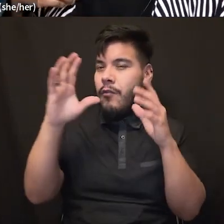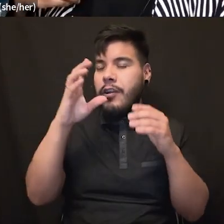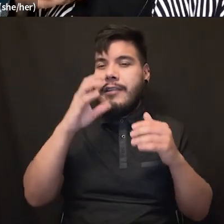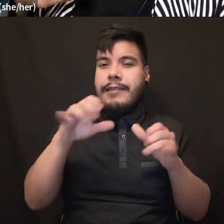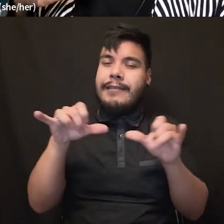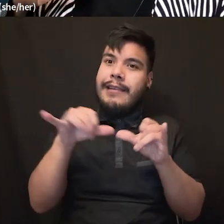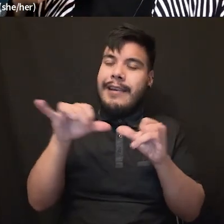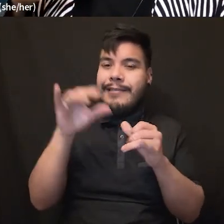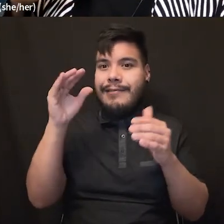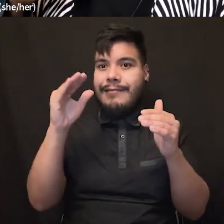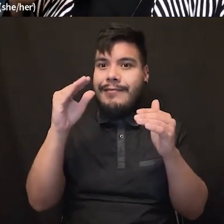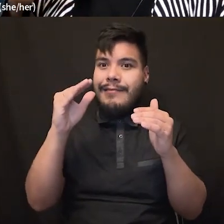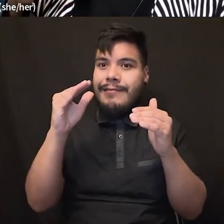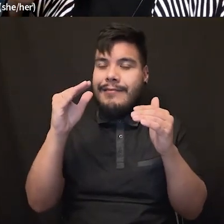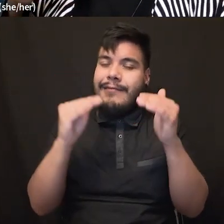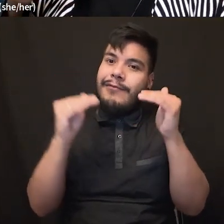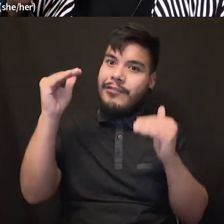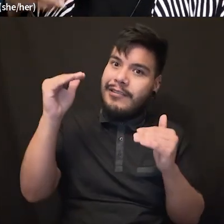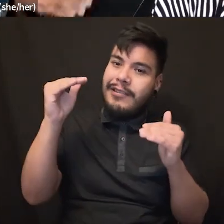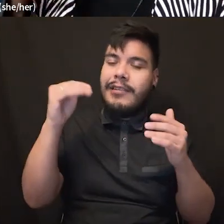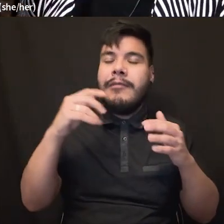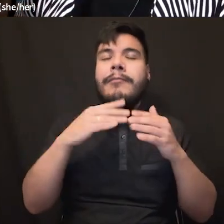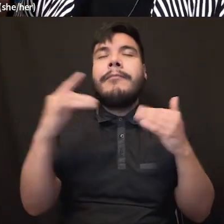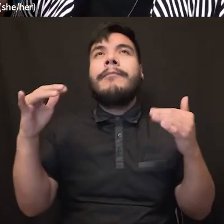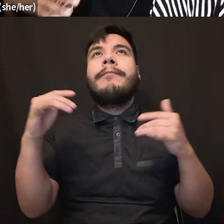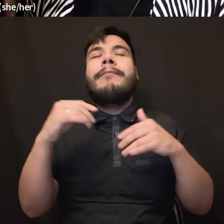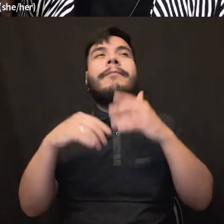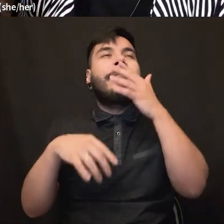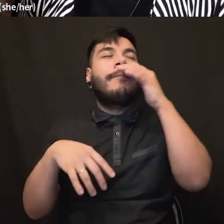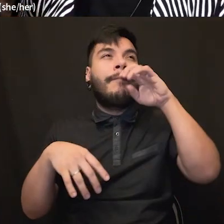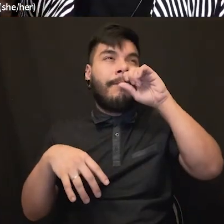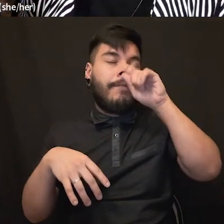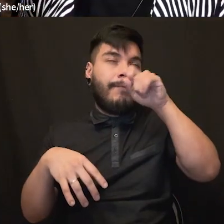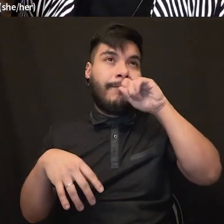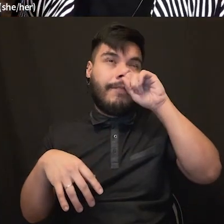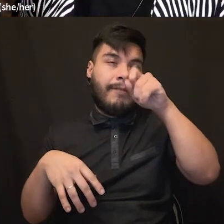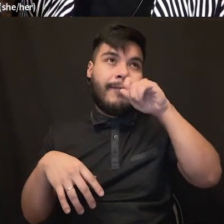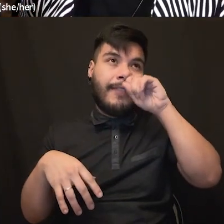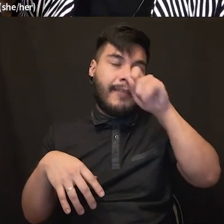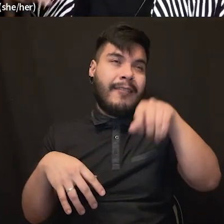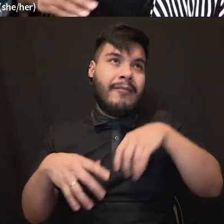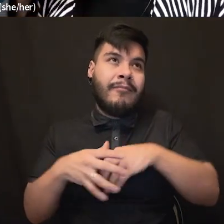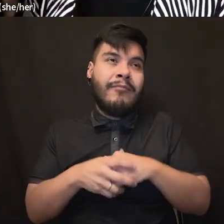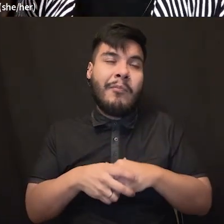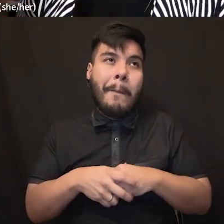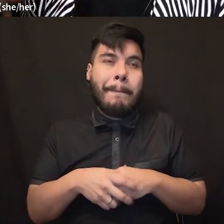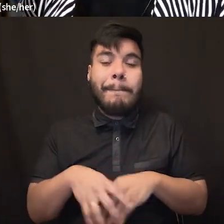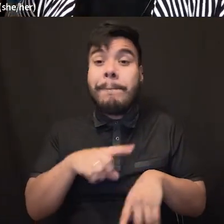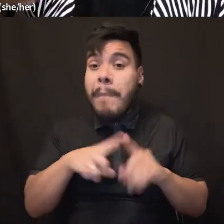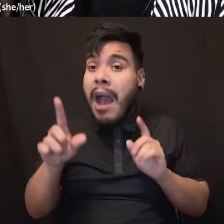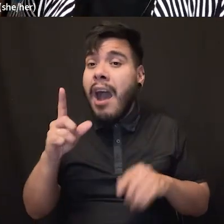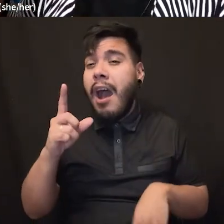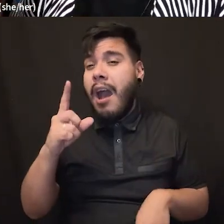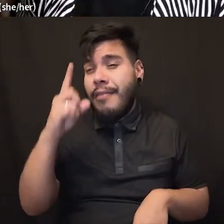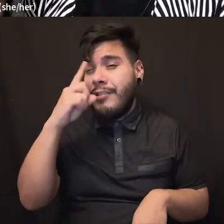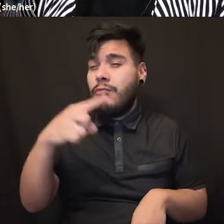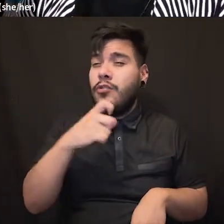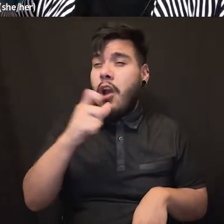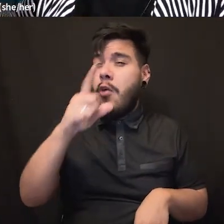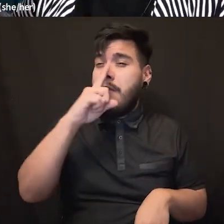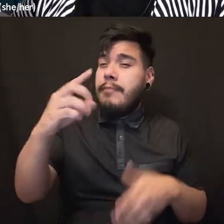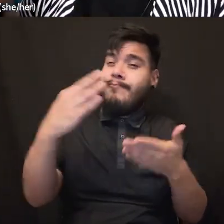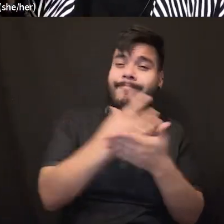story. But I think it was the first time, I think she wasn't as well versed in